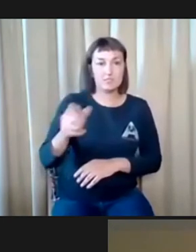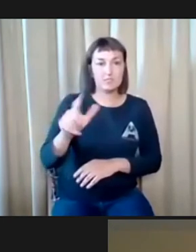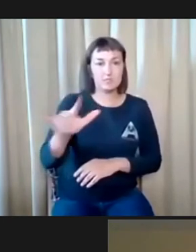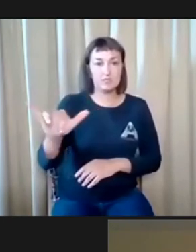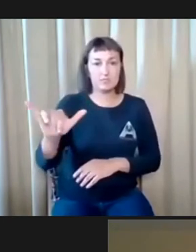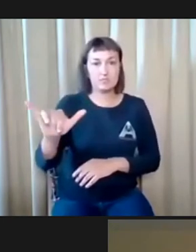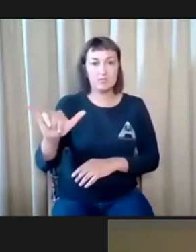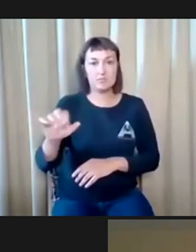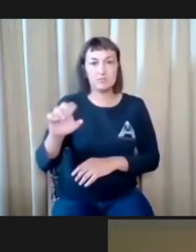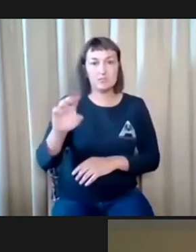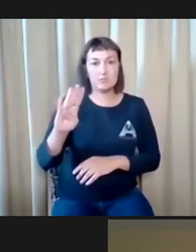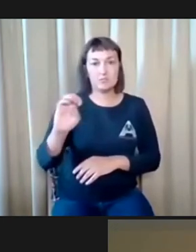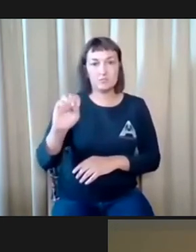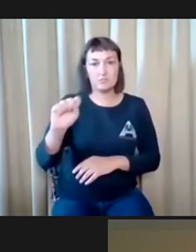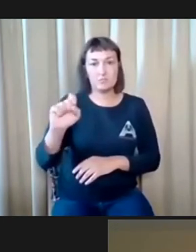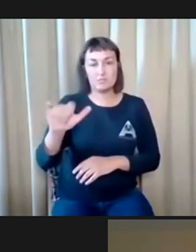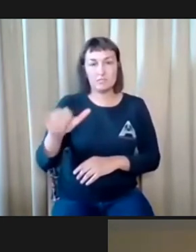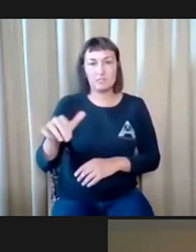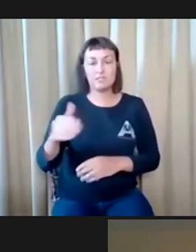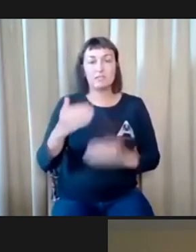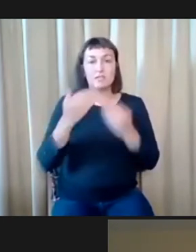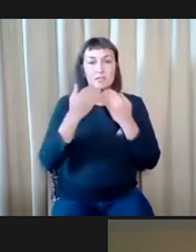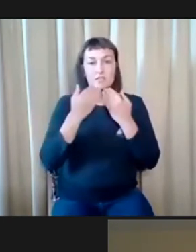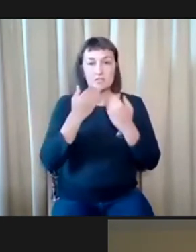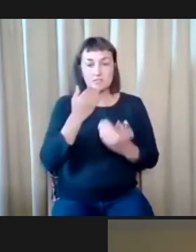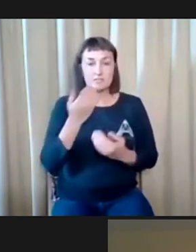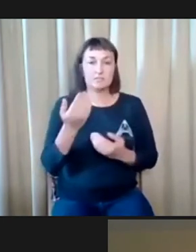you. Yeah, wonderful to have you and good to see you.